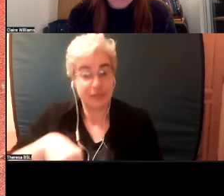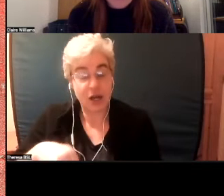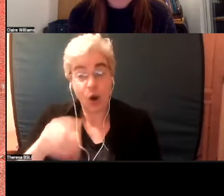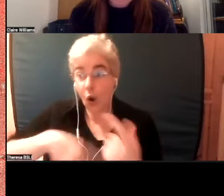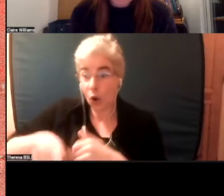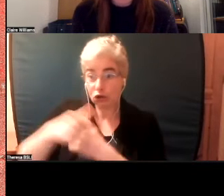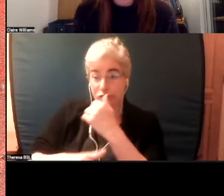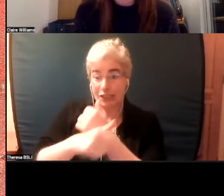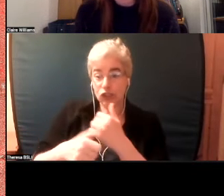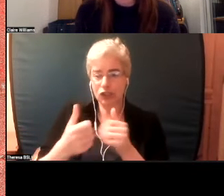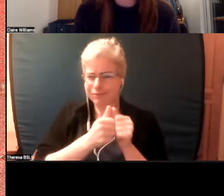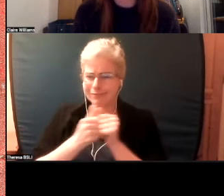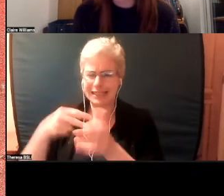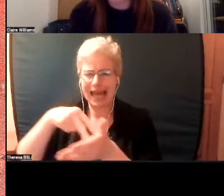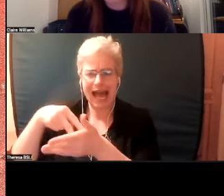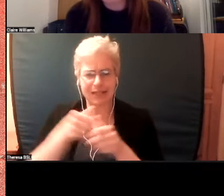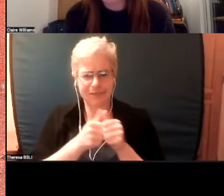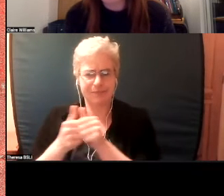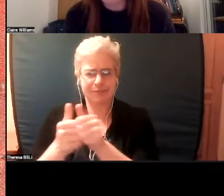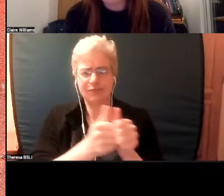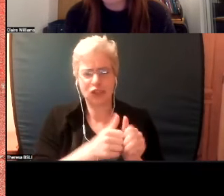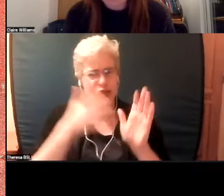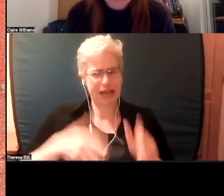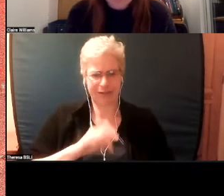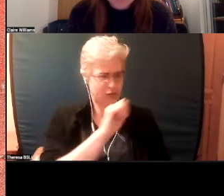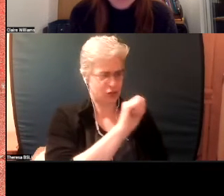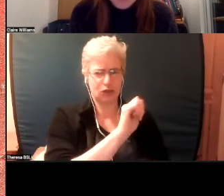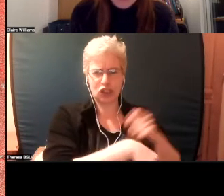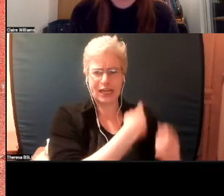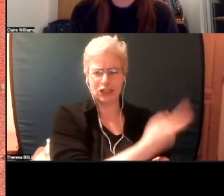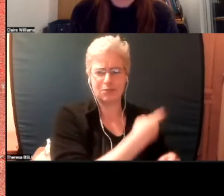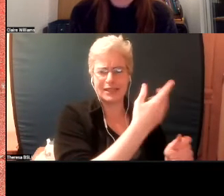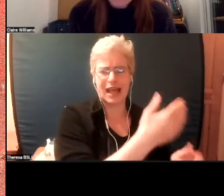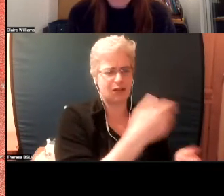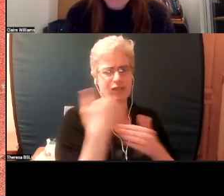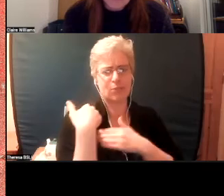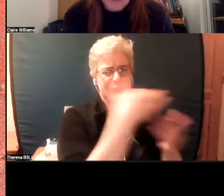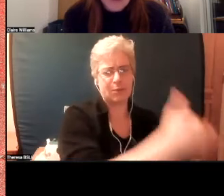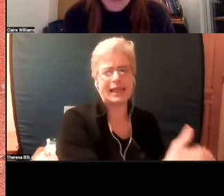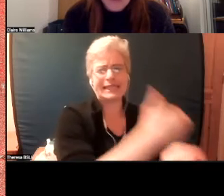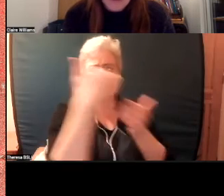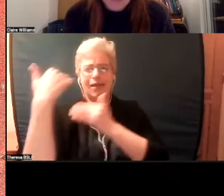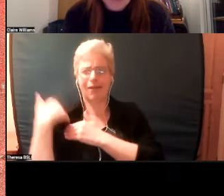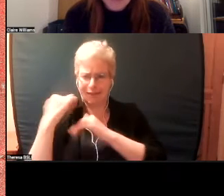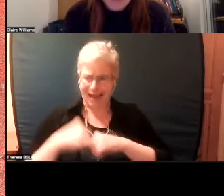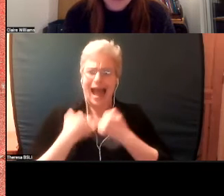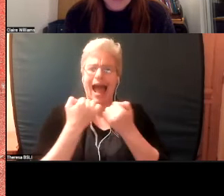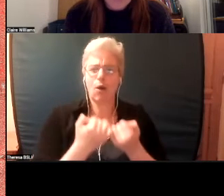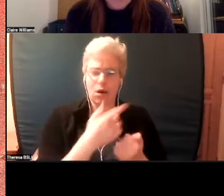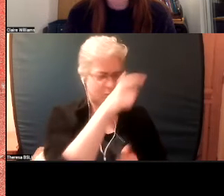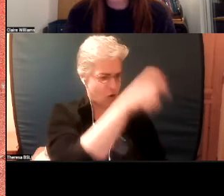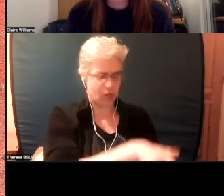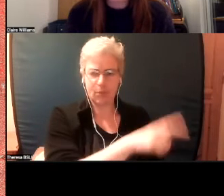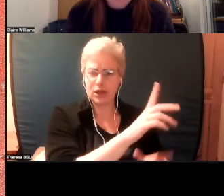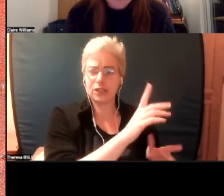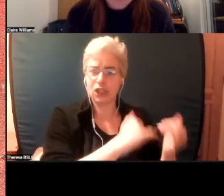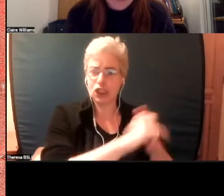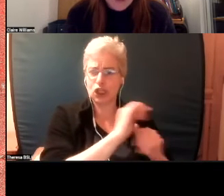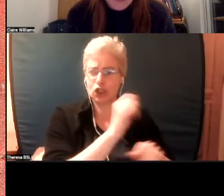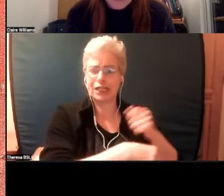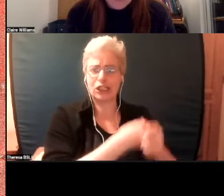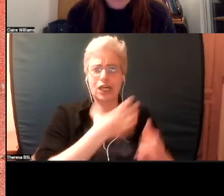Christians stand in solidarity with should not be required to change who they are. The onus is not on the autistic person to socially behave